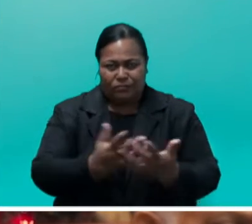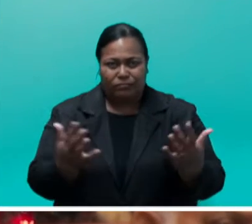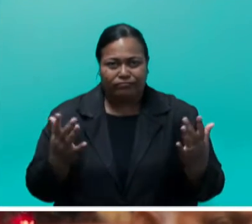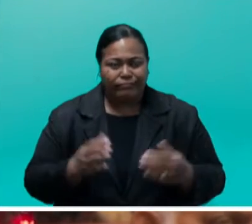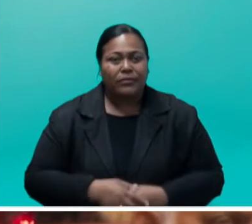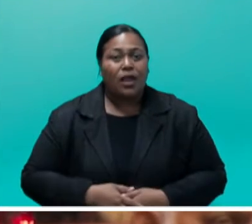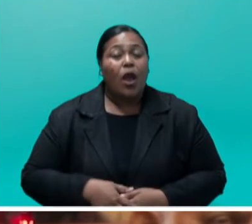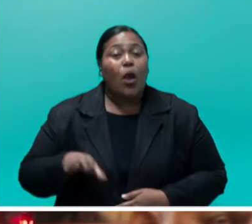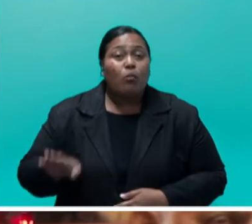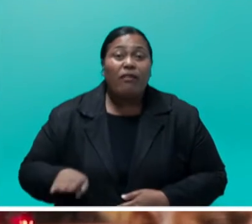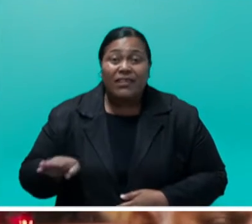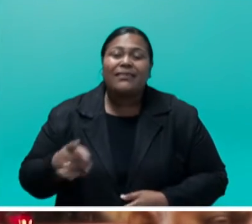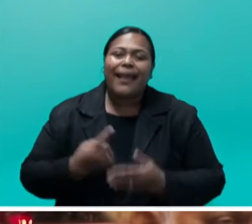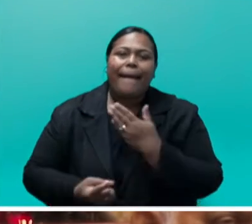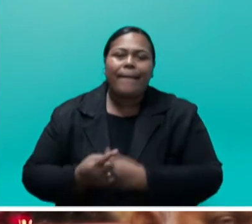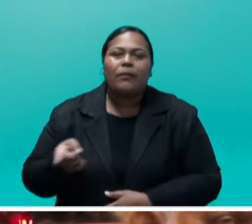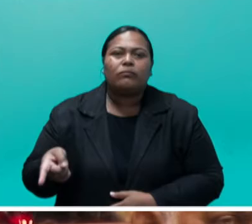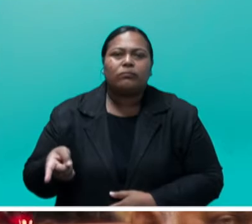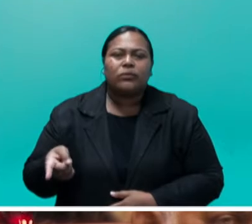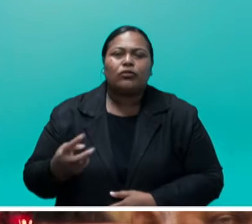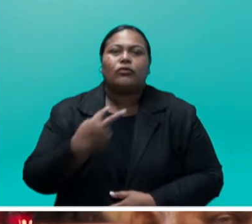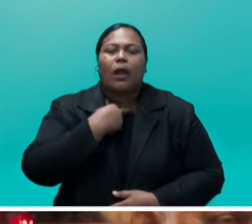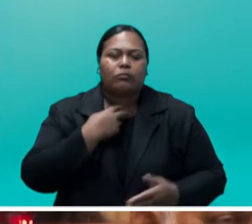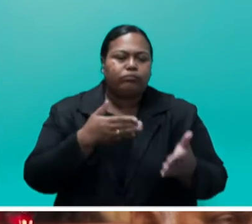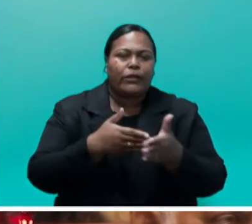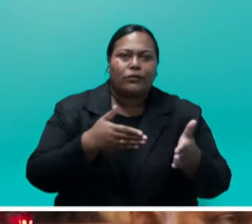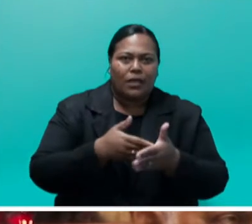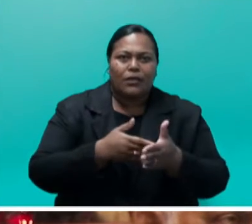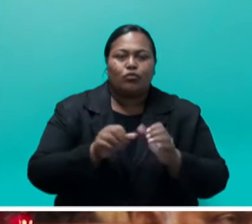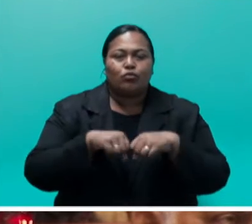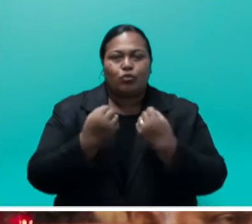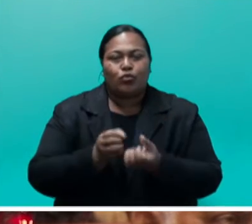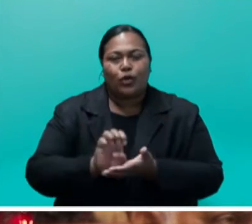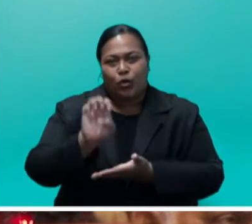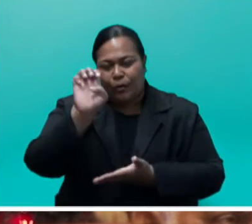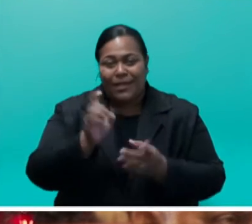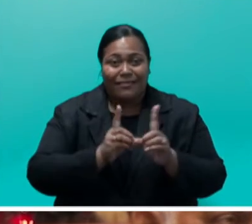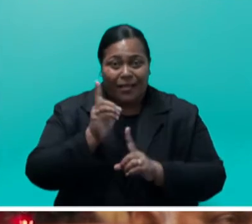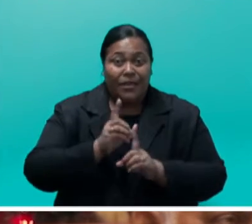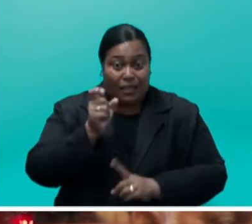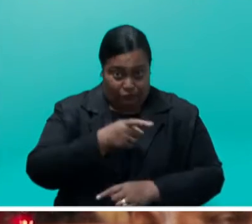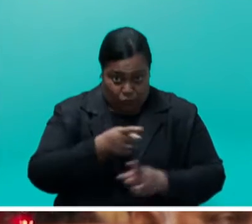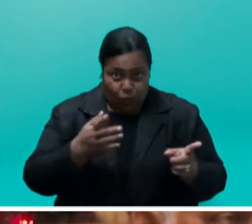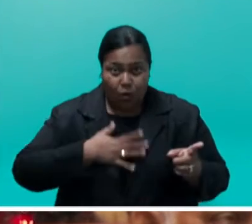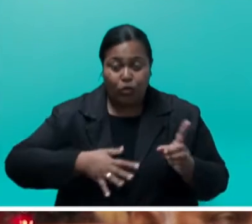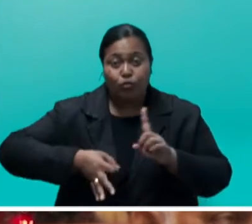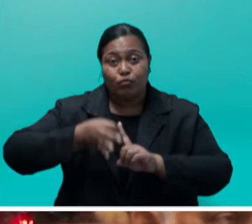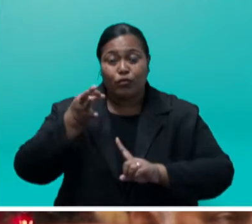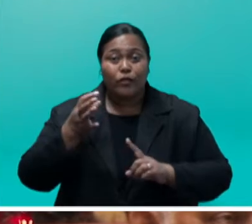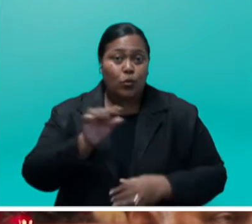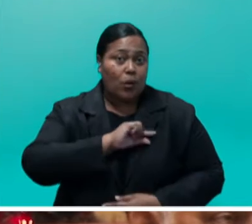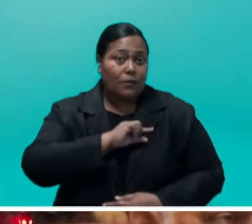Poverty is a bottleneck to socio-economic development. Thus, if we are to improve the quality of people's lives in